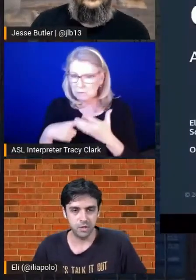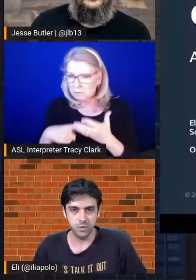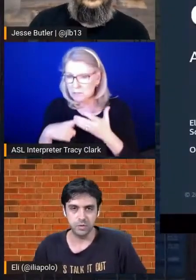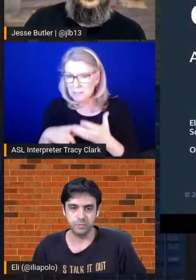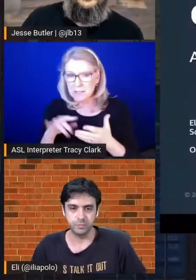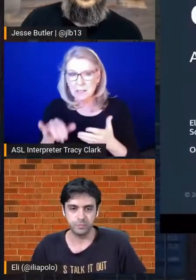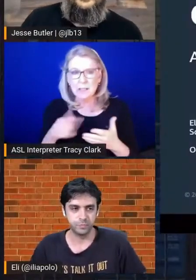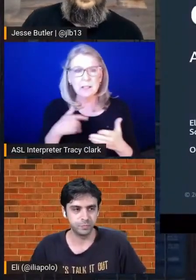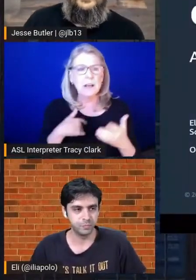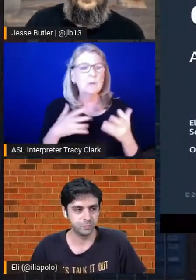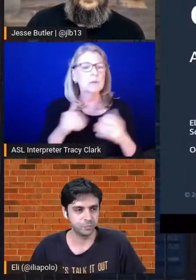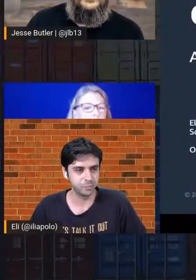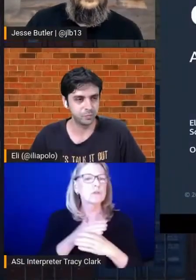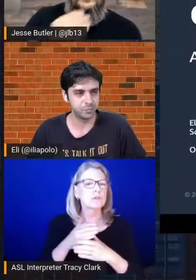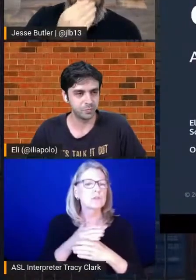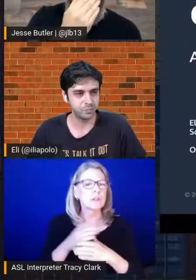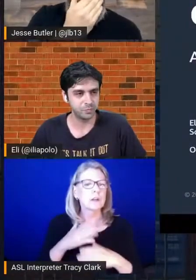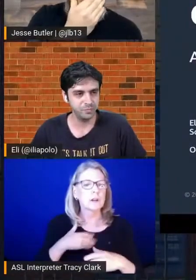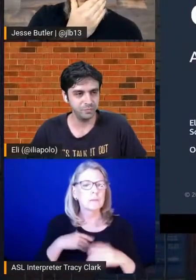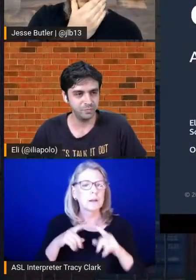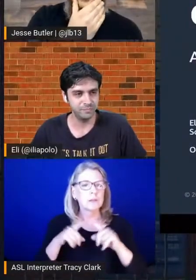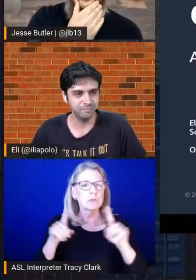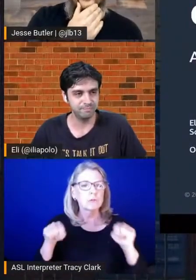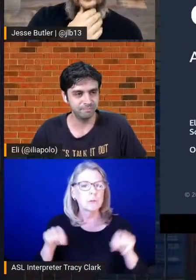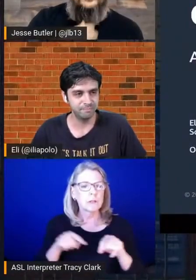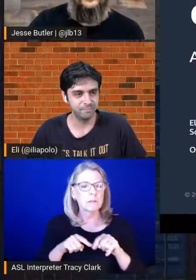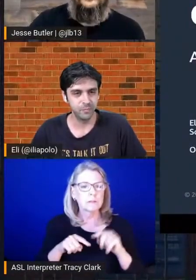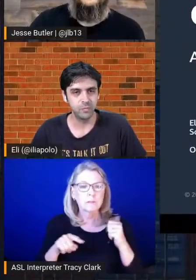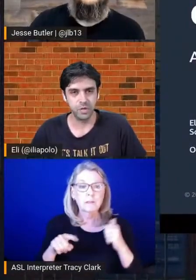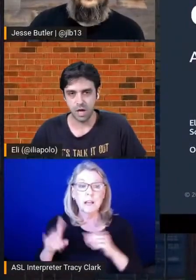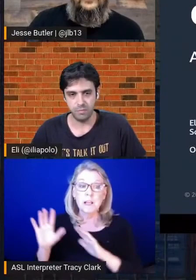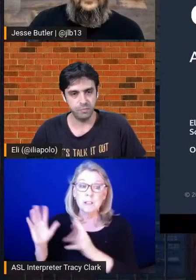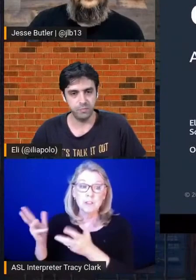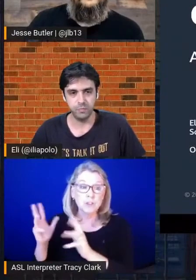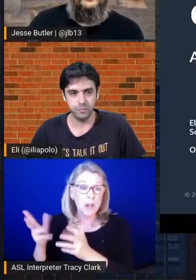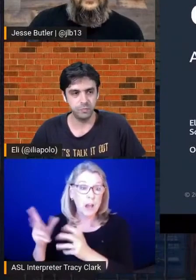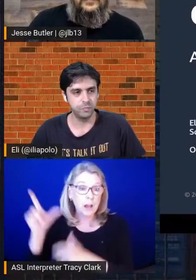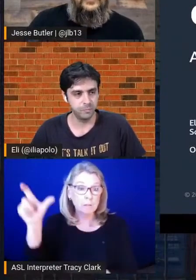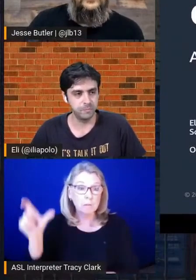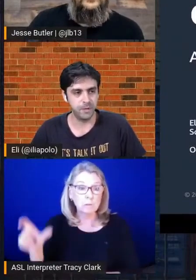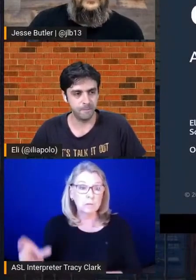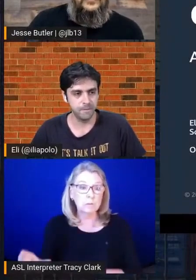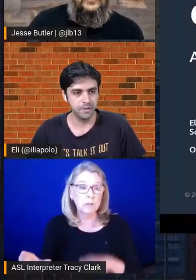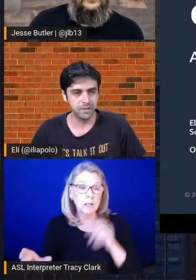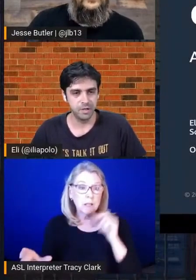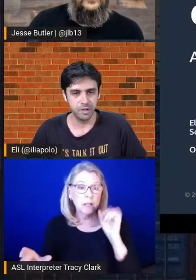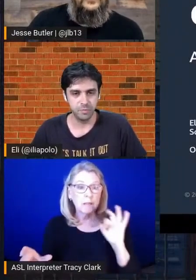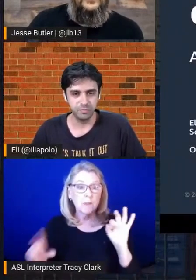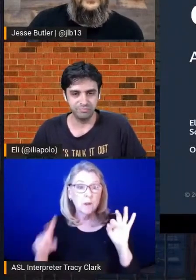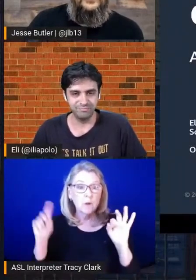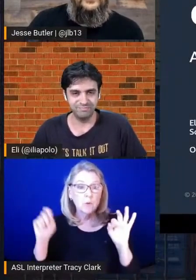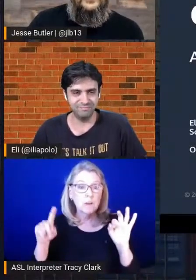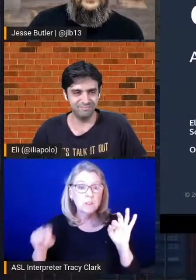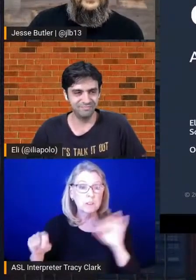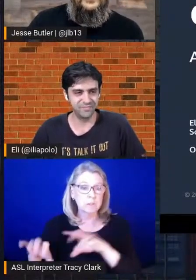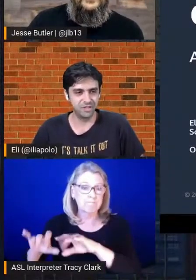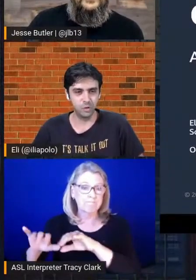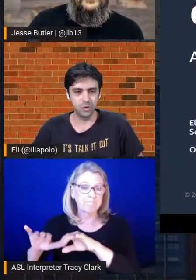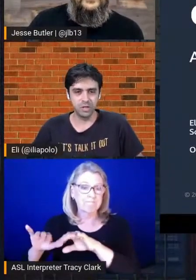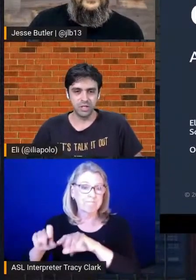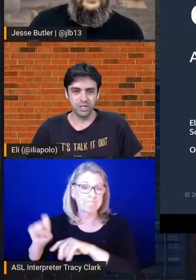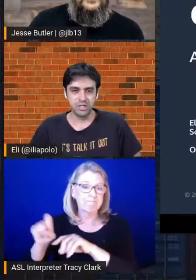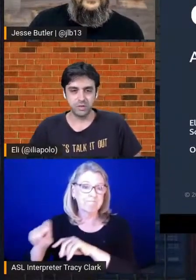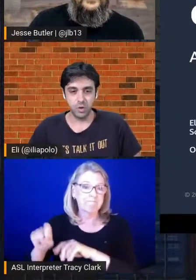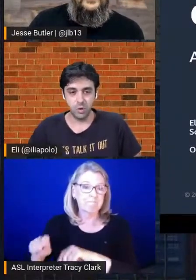Right, anyone in chat have questions about CDK8s too? Feel free to ask. We'll bring them in and talk about it.